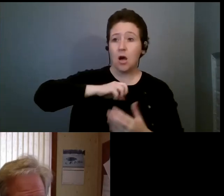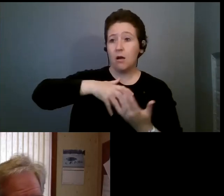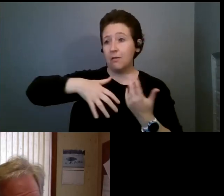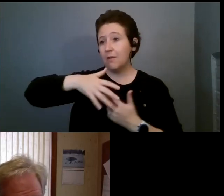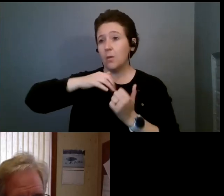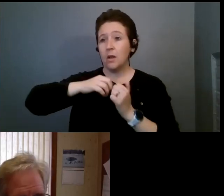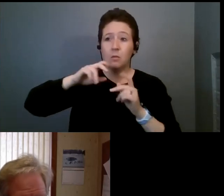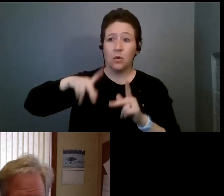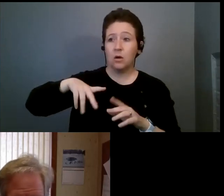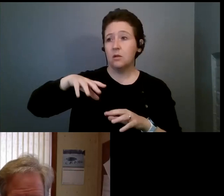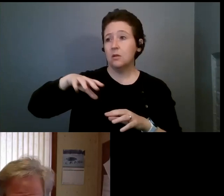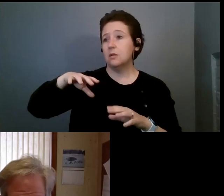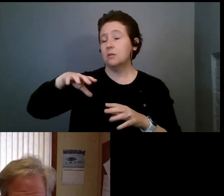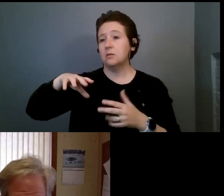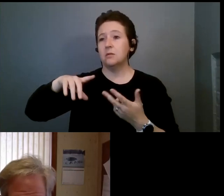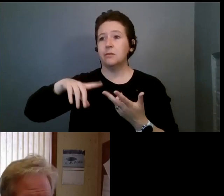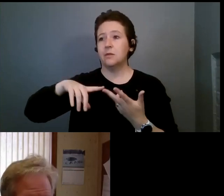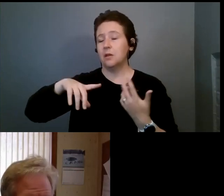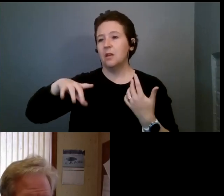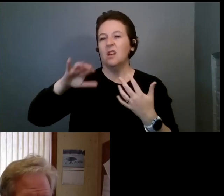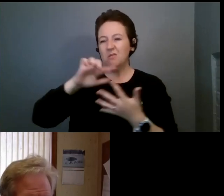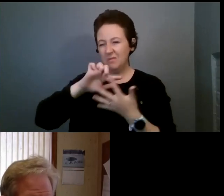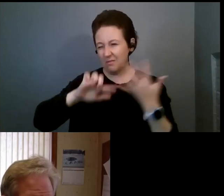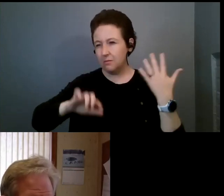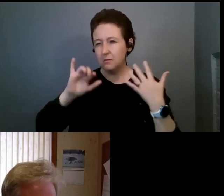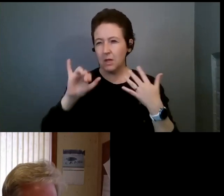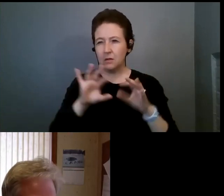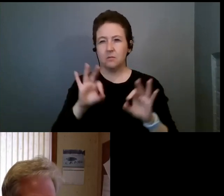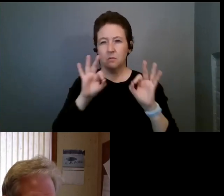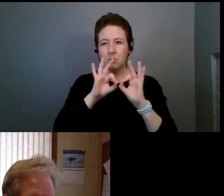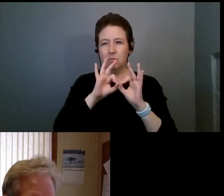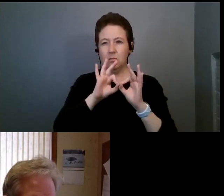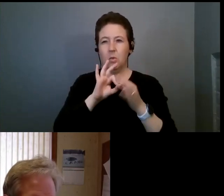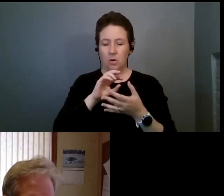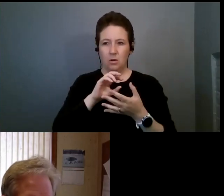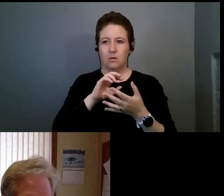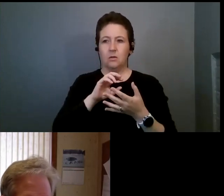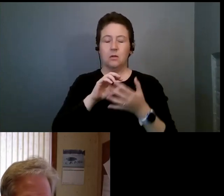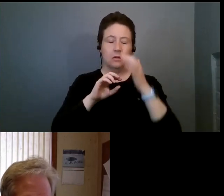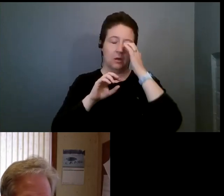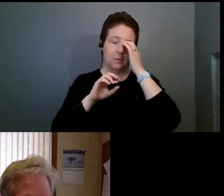They ask if you've had a fever, if you've shown any symptoms. So that's important. And in addition to that, there's